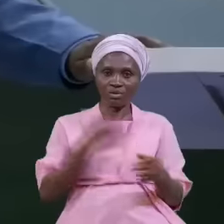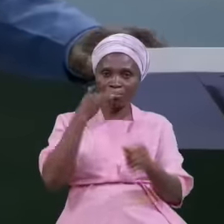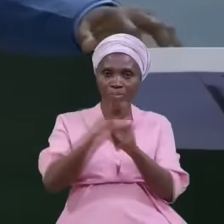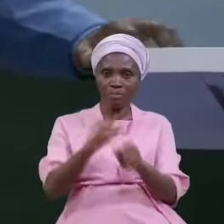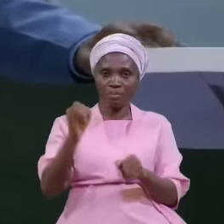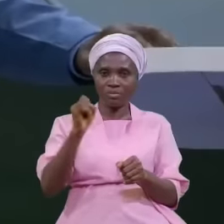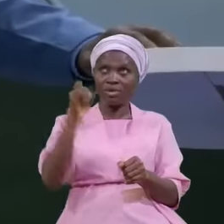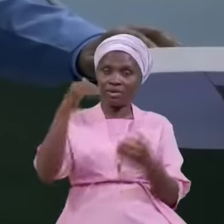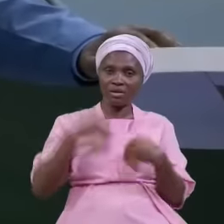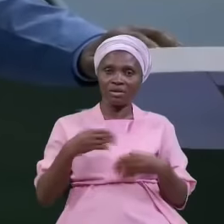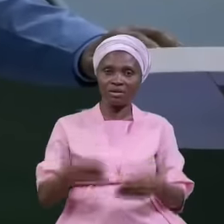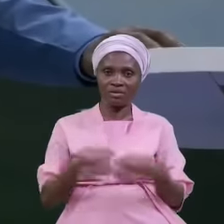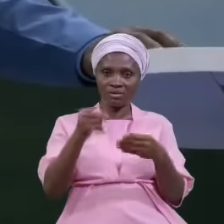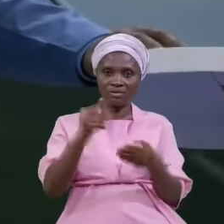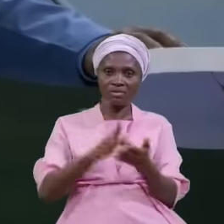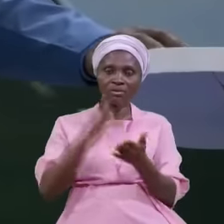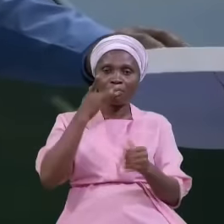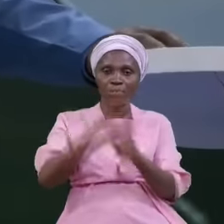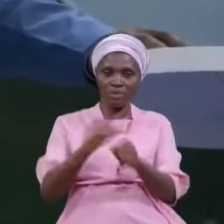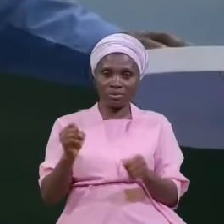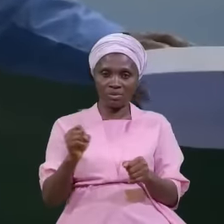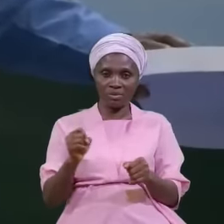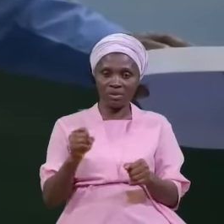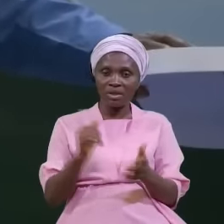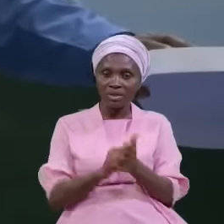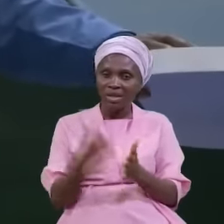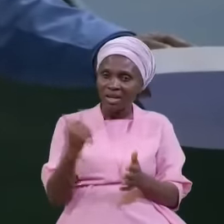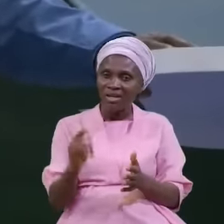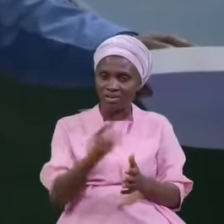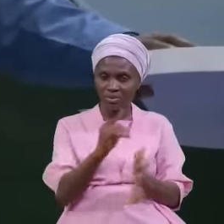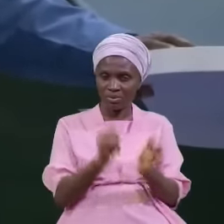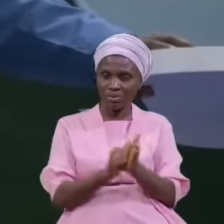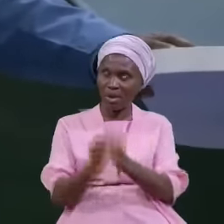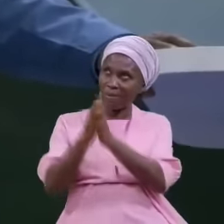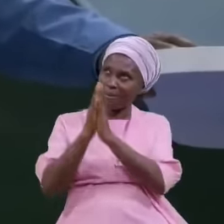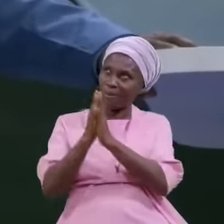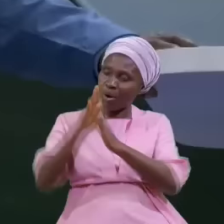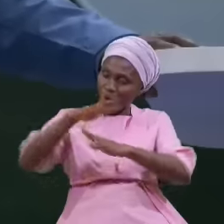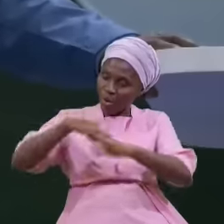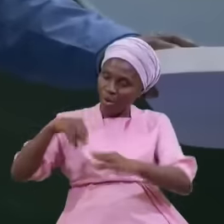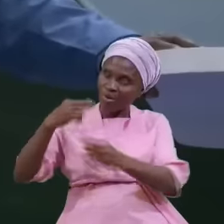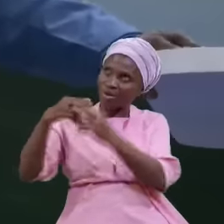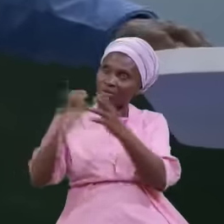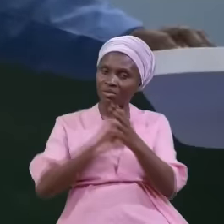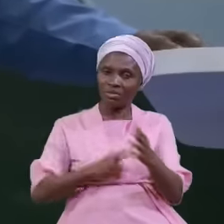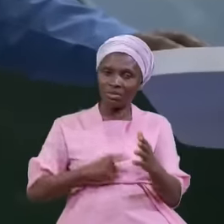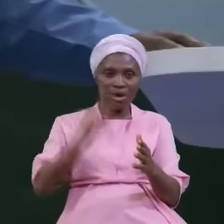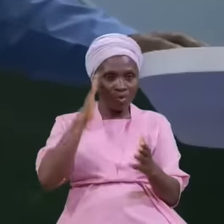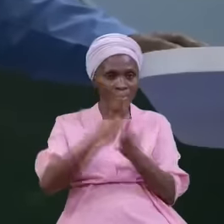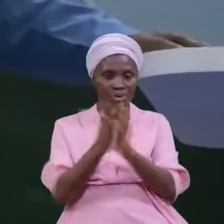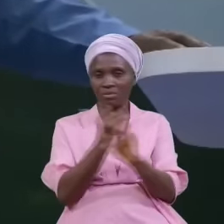that whosoever shall call on the name of the Lord shall be saved. Tonight,